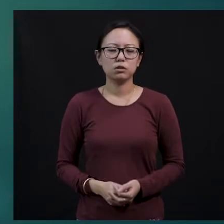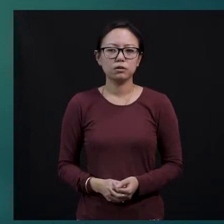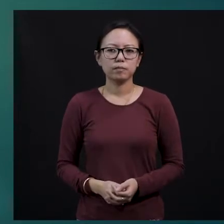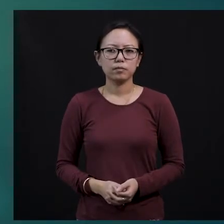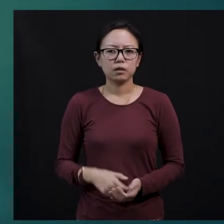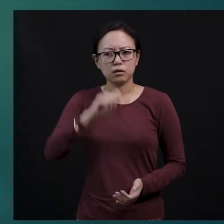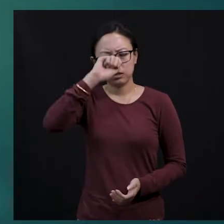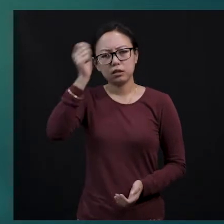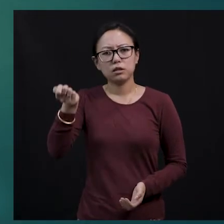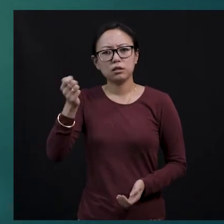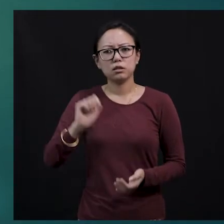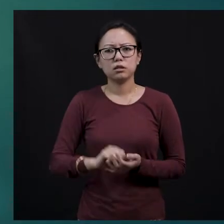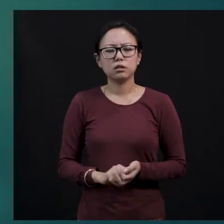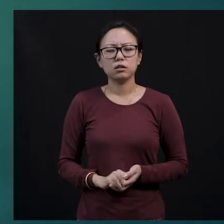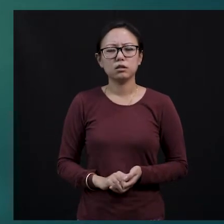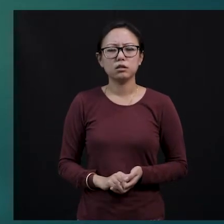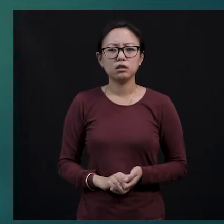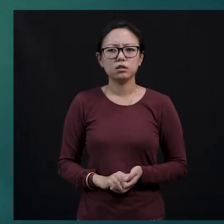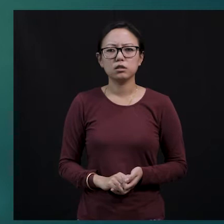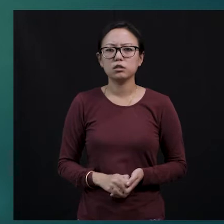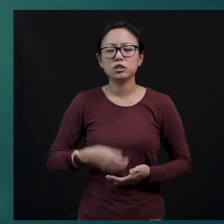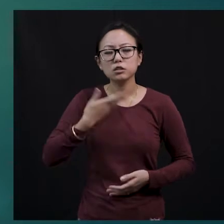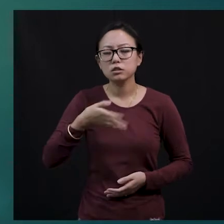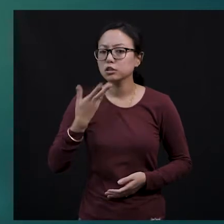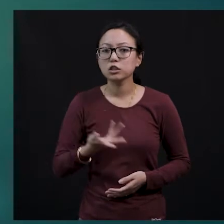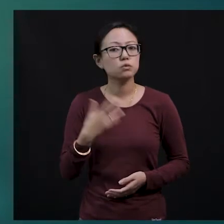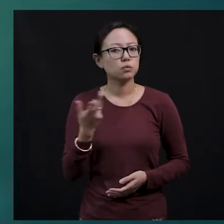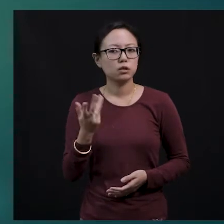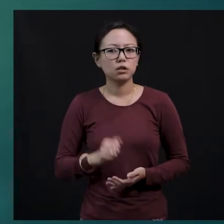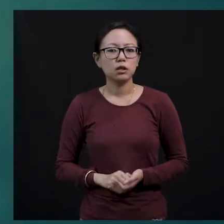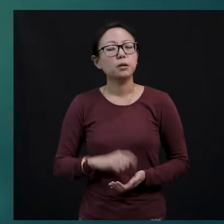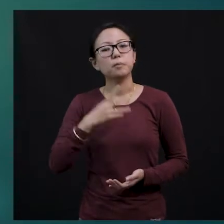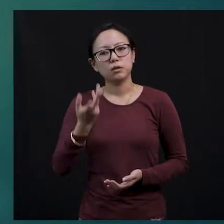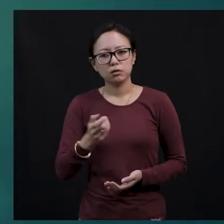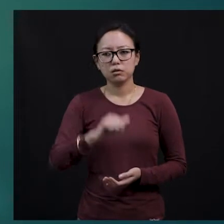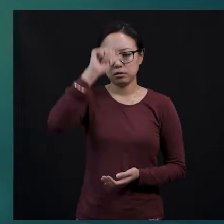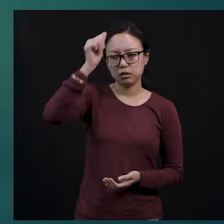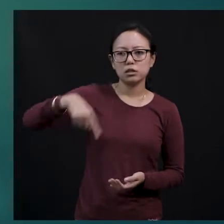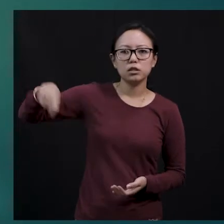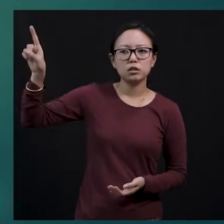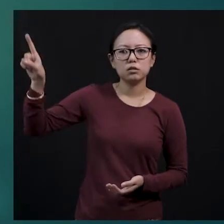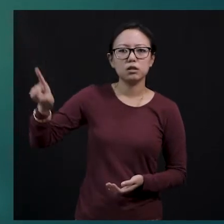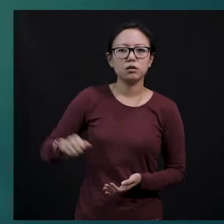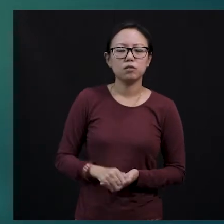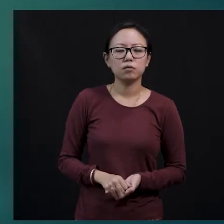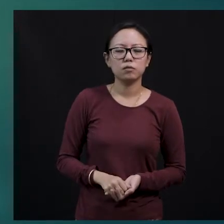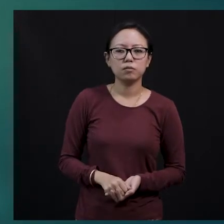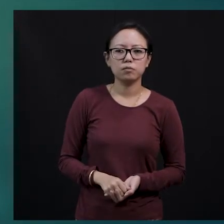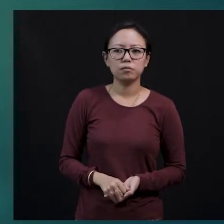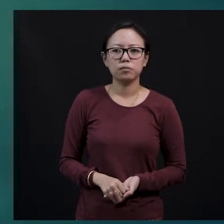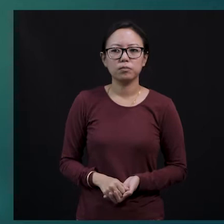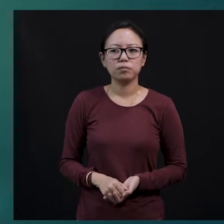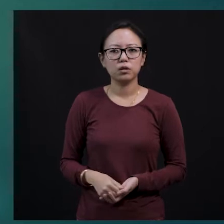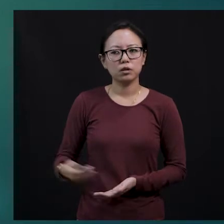introduced was that the British government wanted that Indians should come forward to serve in